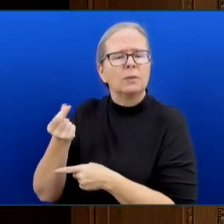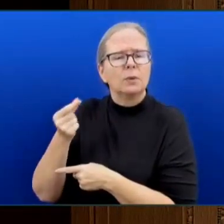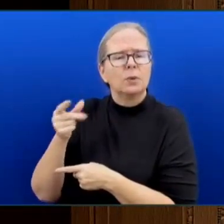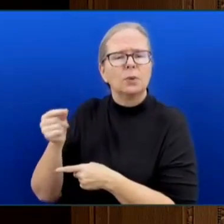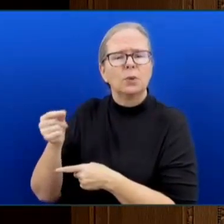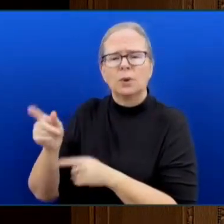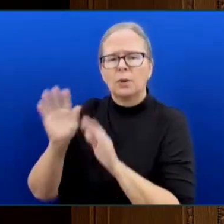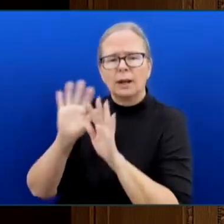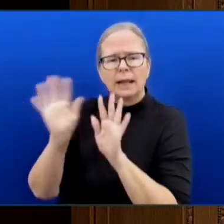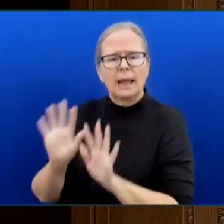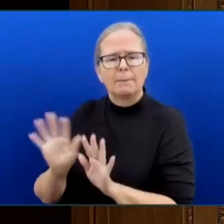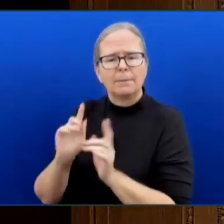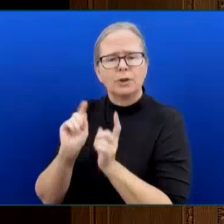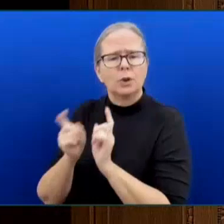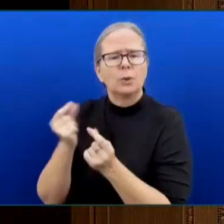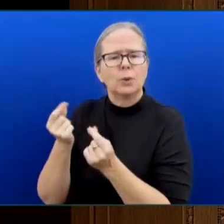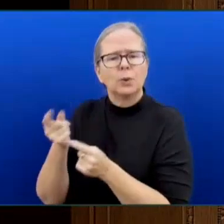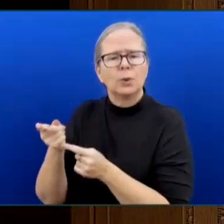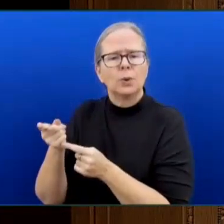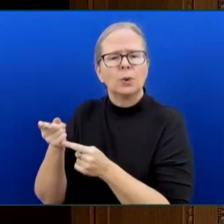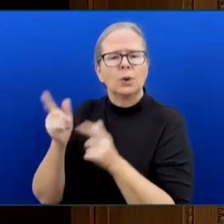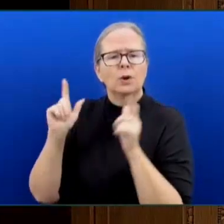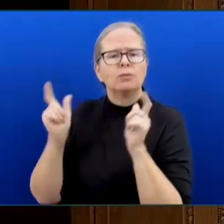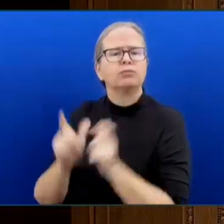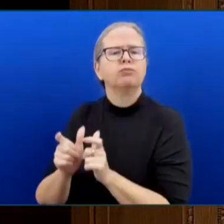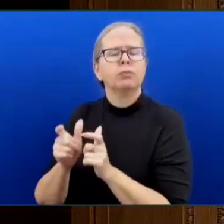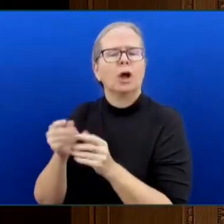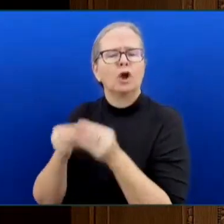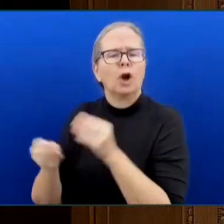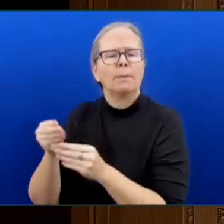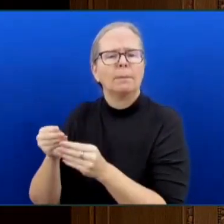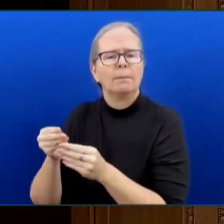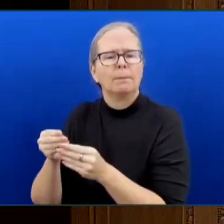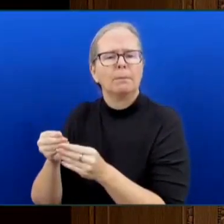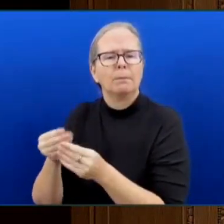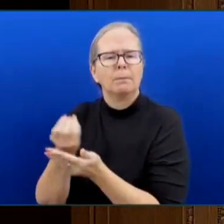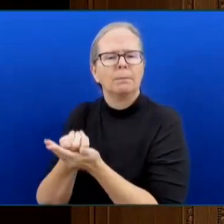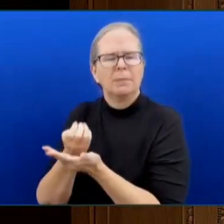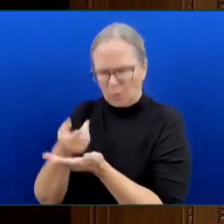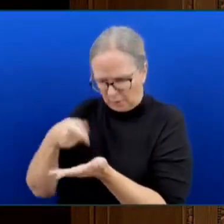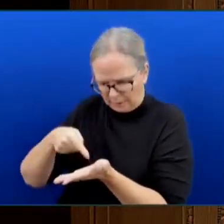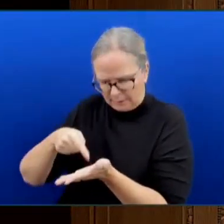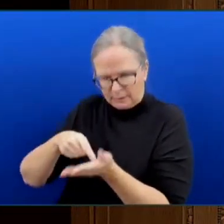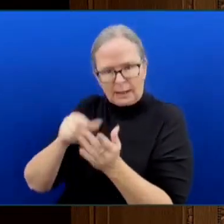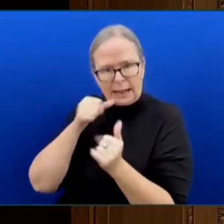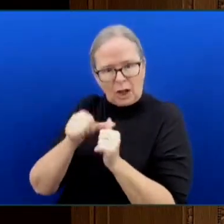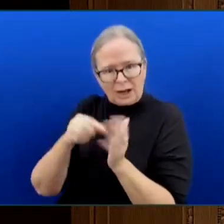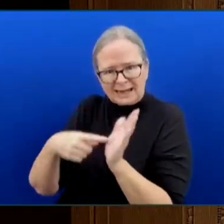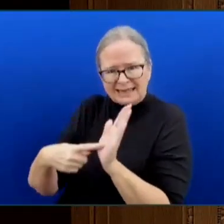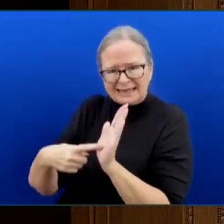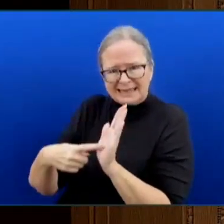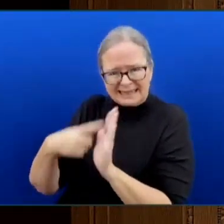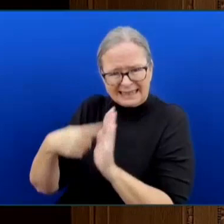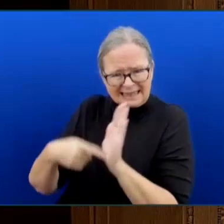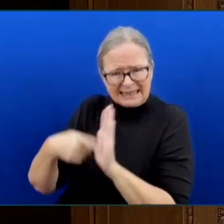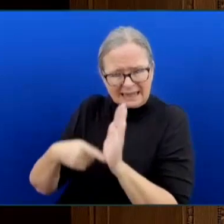make your project smaller. We want to see people come to British Columbia and invest.